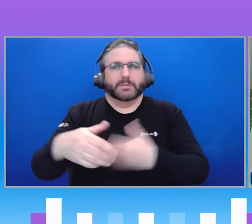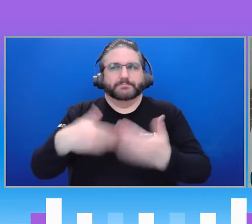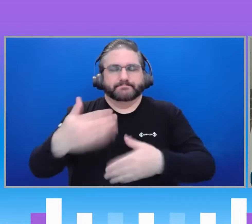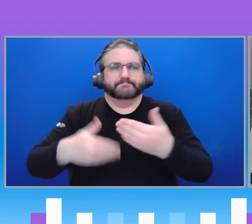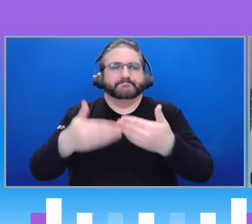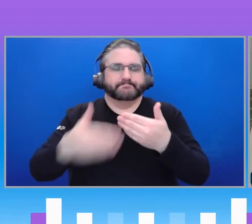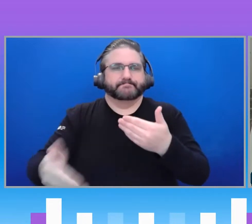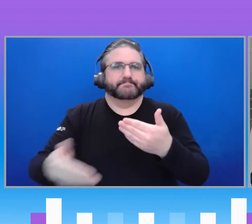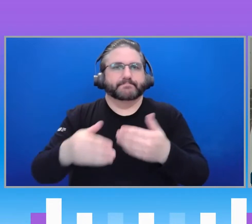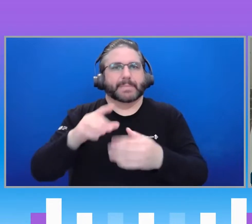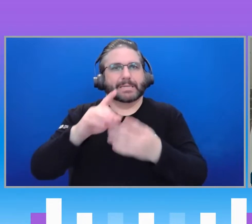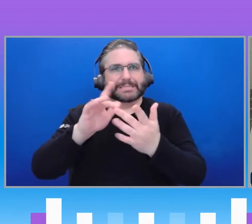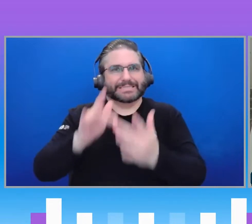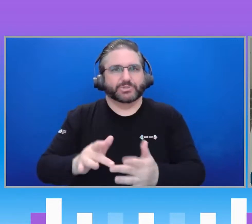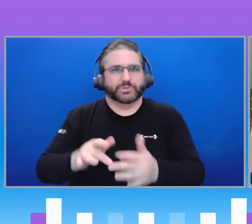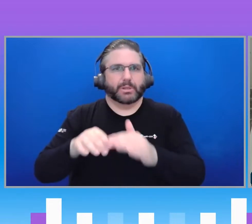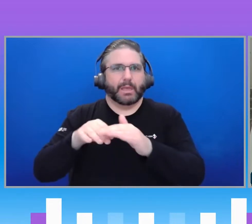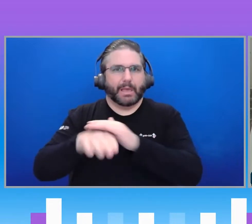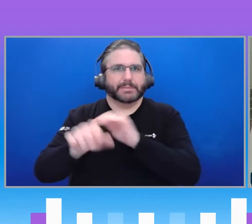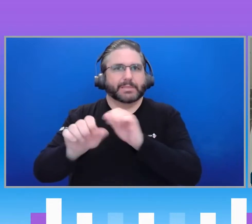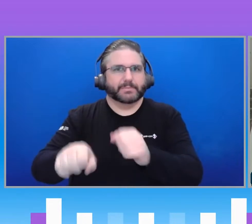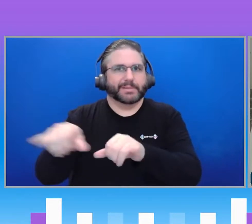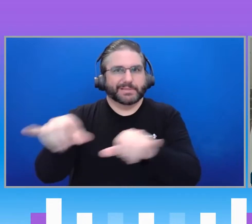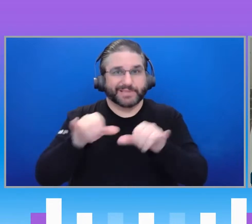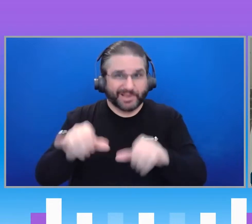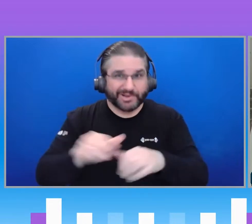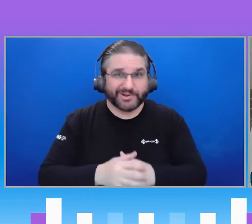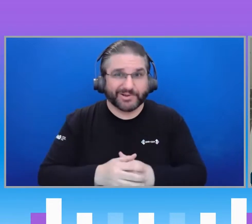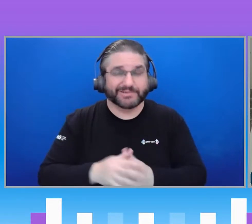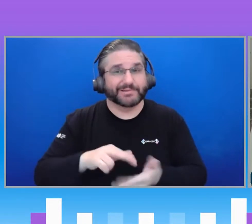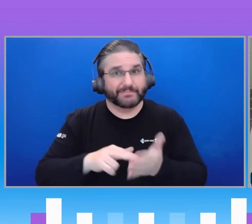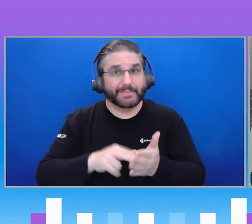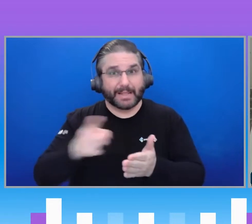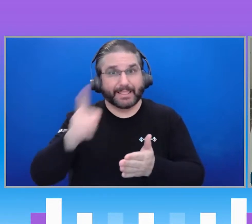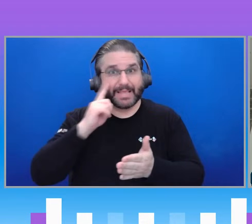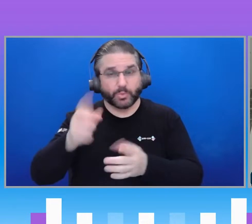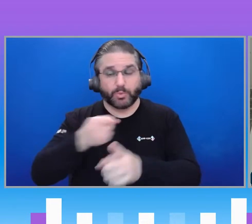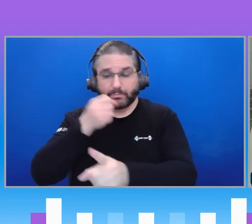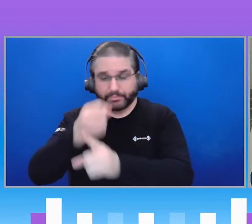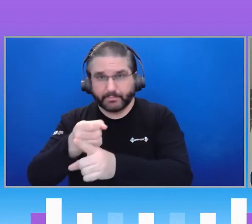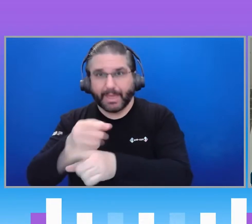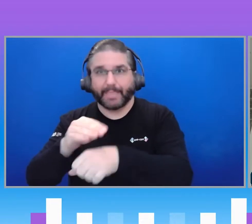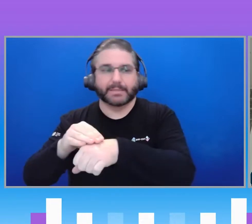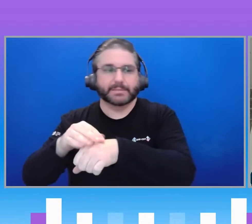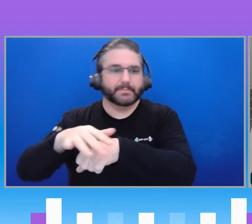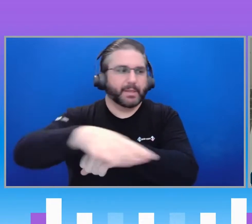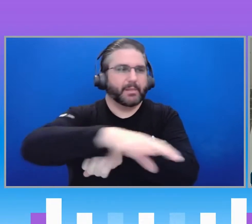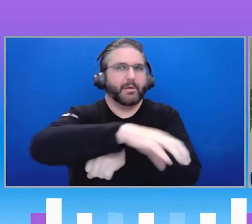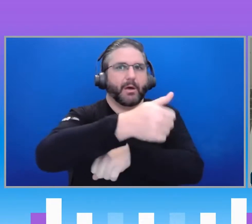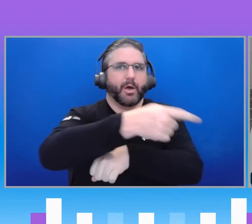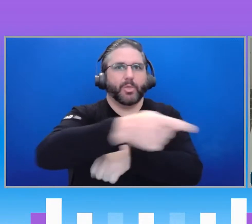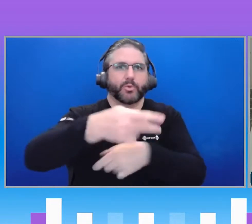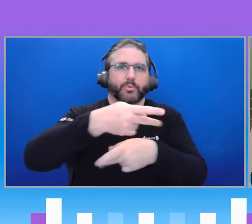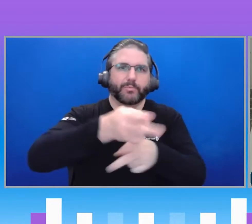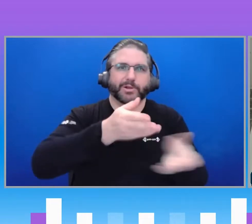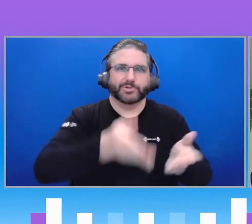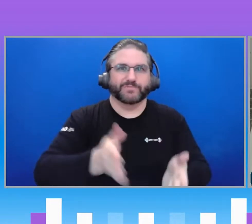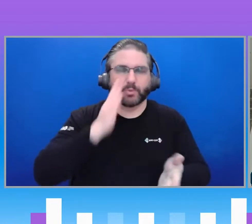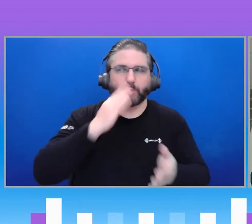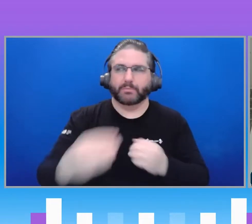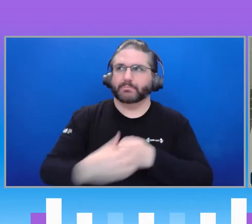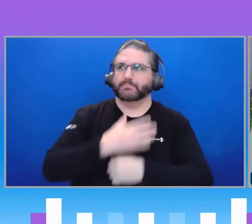have a very positive spillover effect on many other sectors as well. Obviously, from a